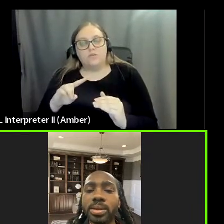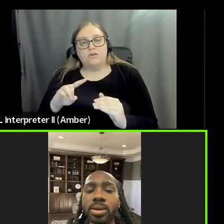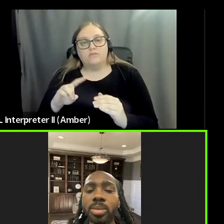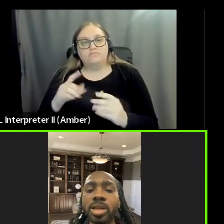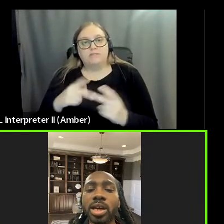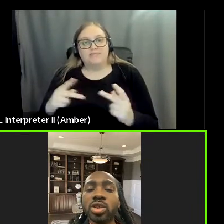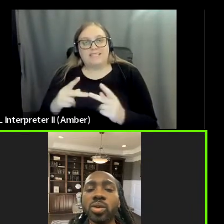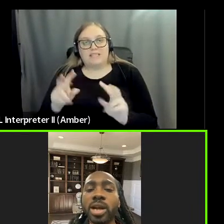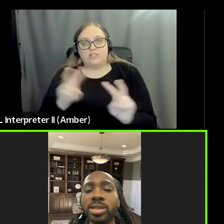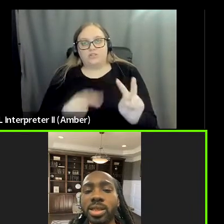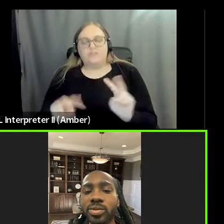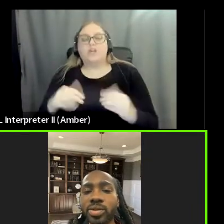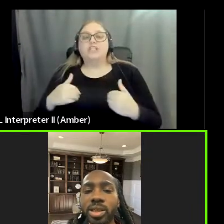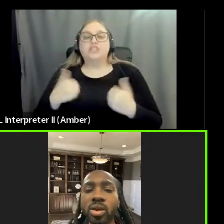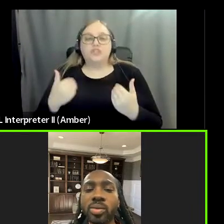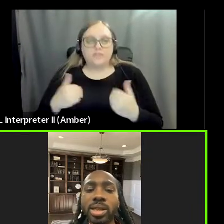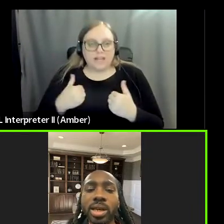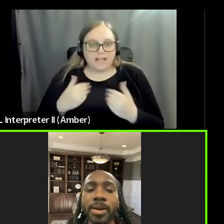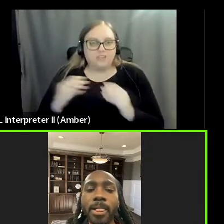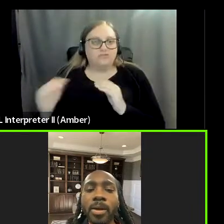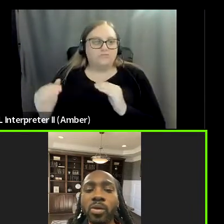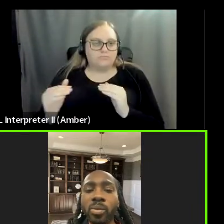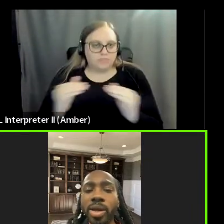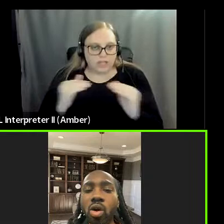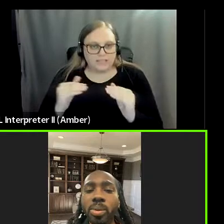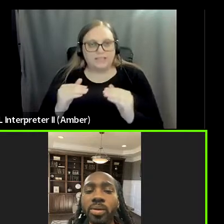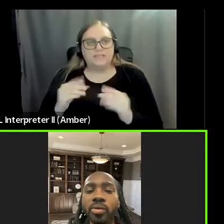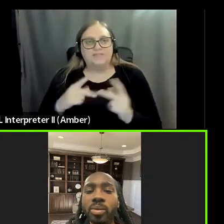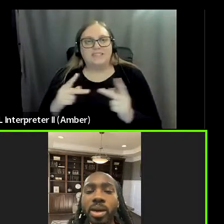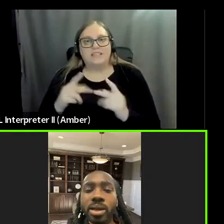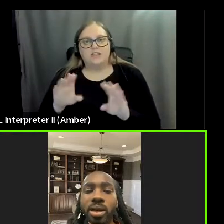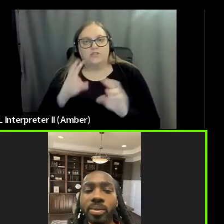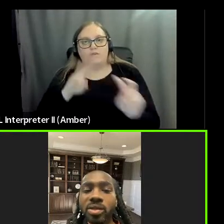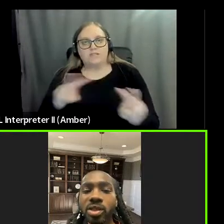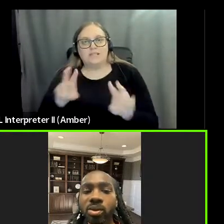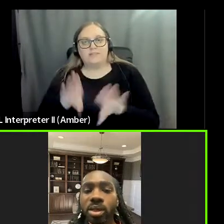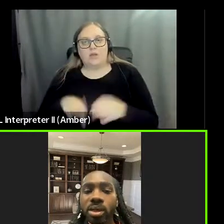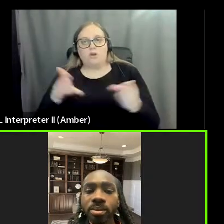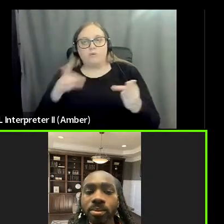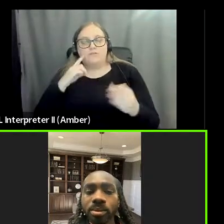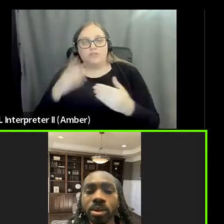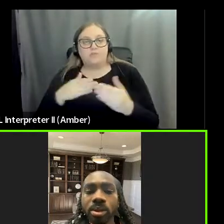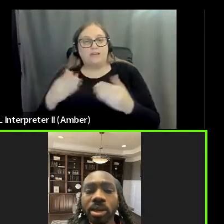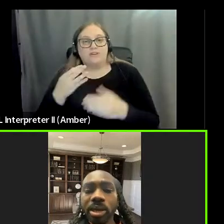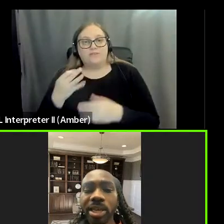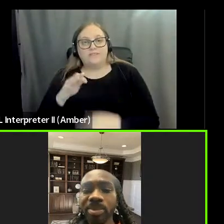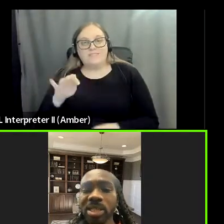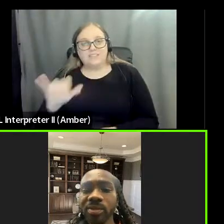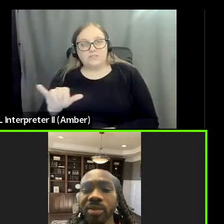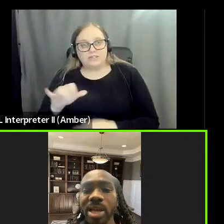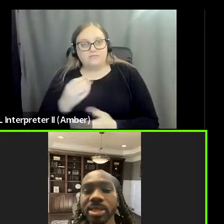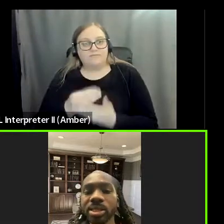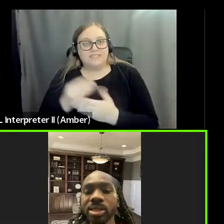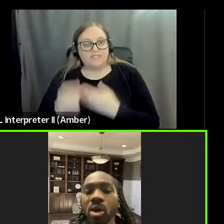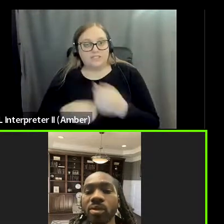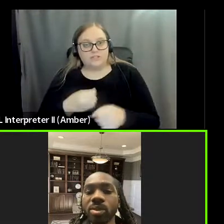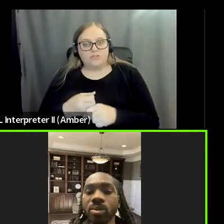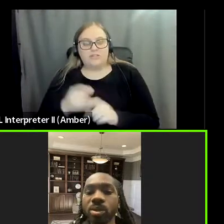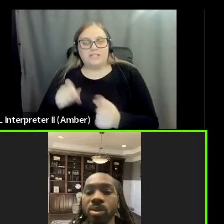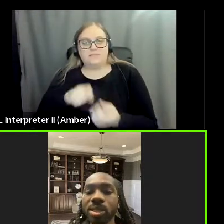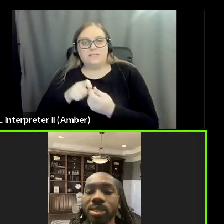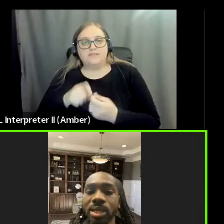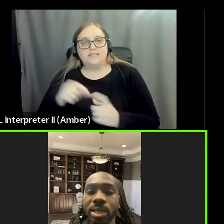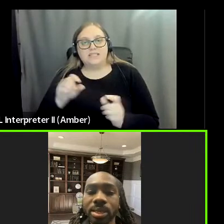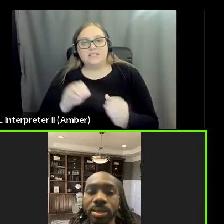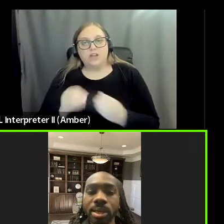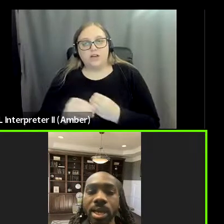Oversight, Juvenile Justice Facilities Oversight will remain open for the remainder of this fiscal year. It specifies that this office